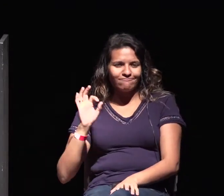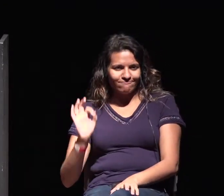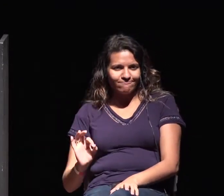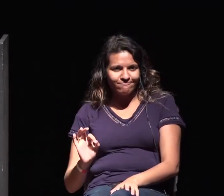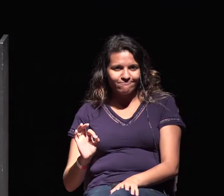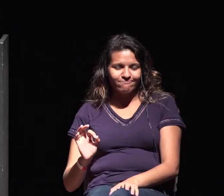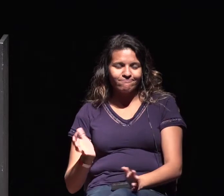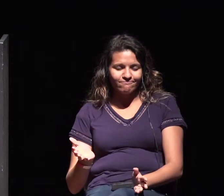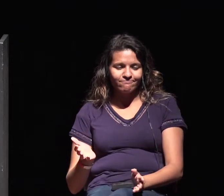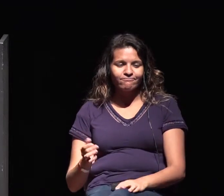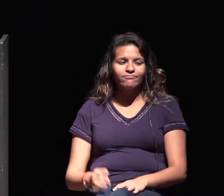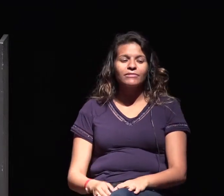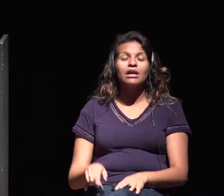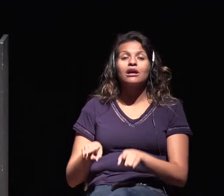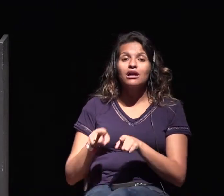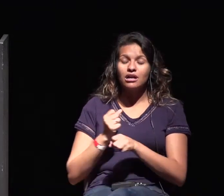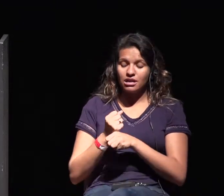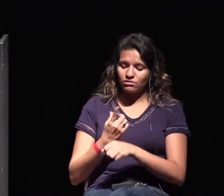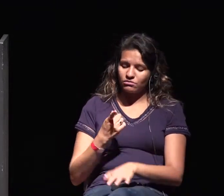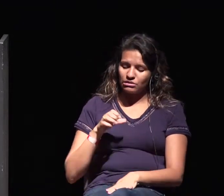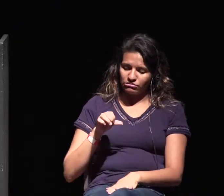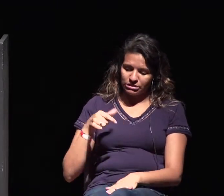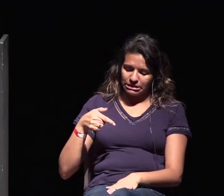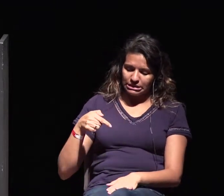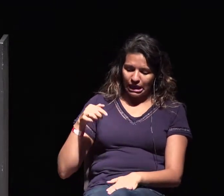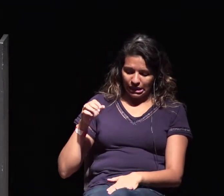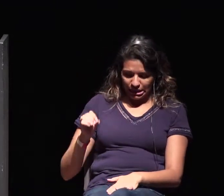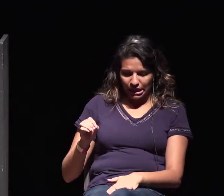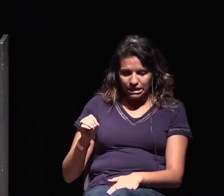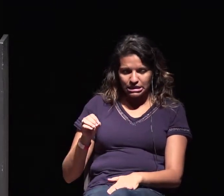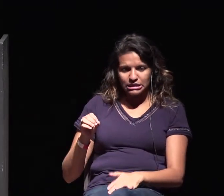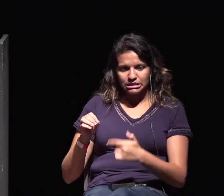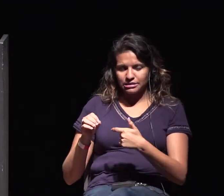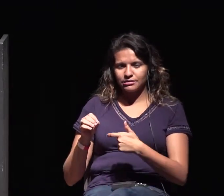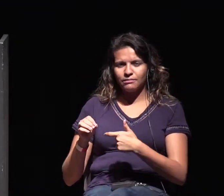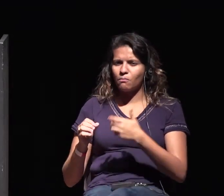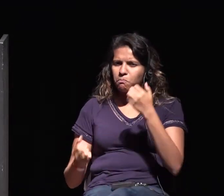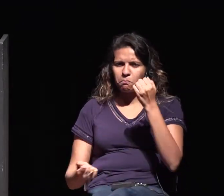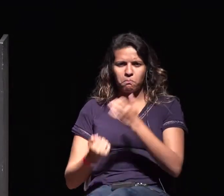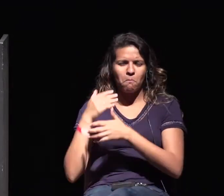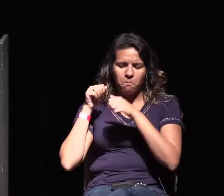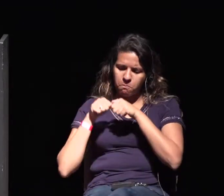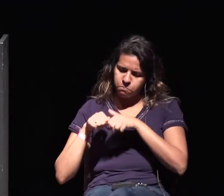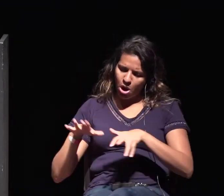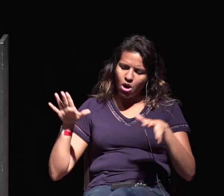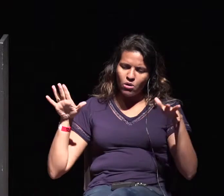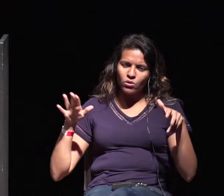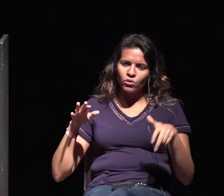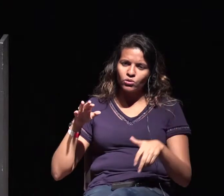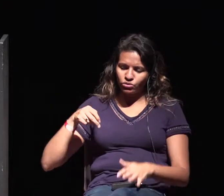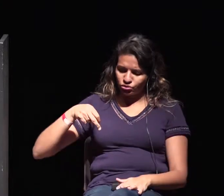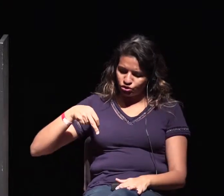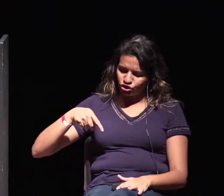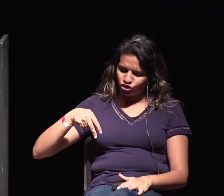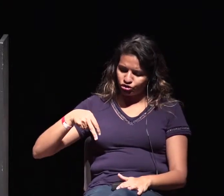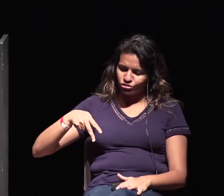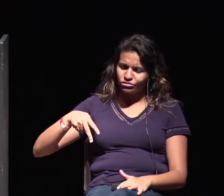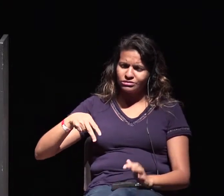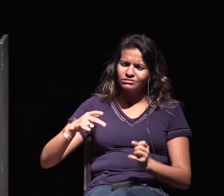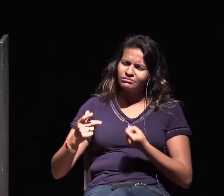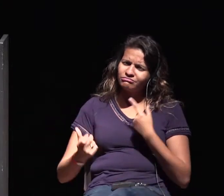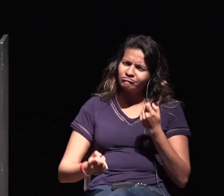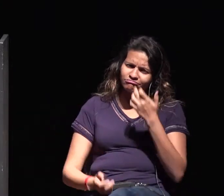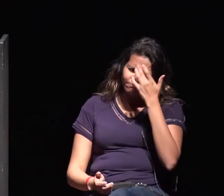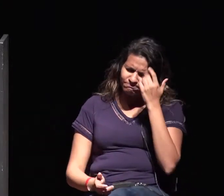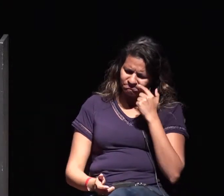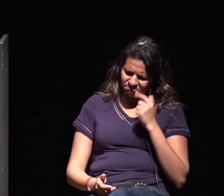By the 1970s, the decade of jogging, the activity was still considered exotic and strange enough that the movie Anchorman,